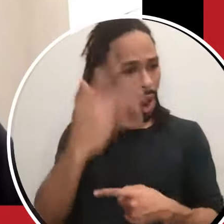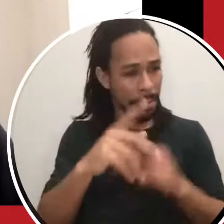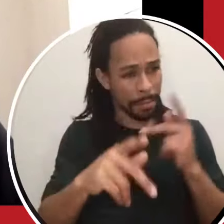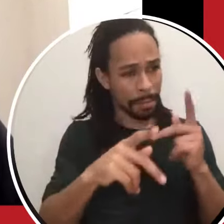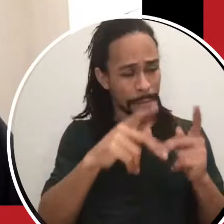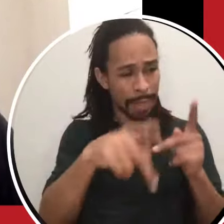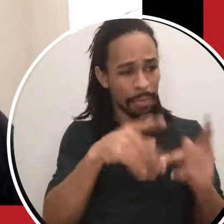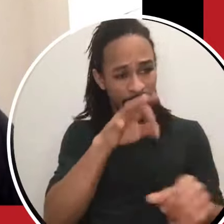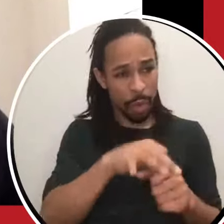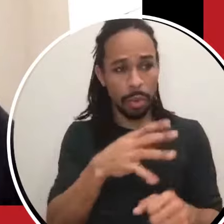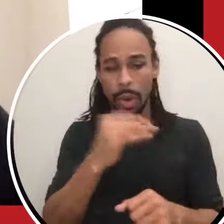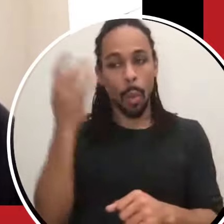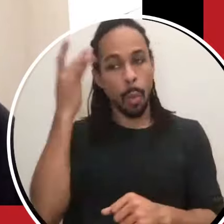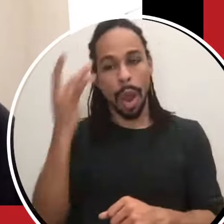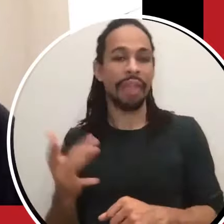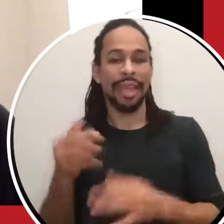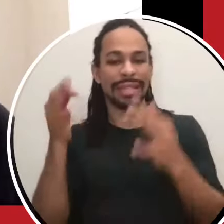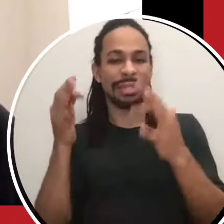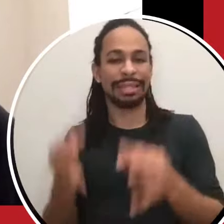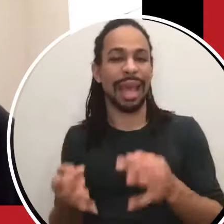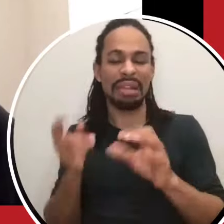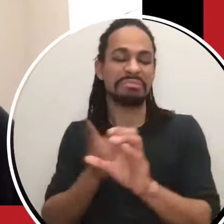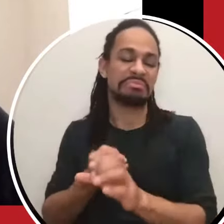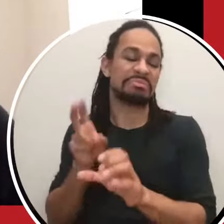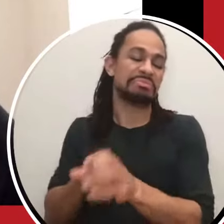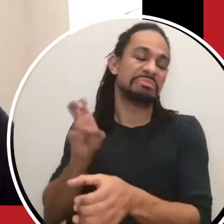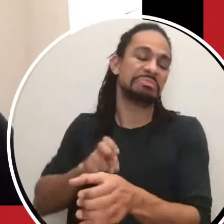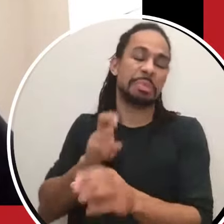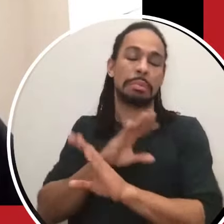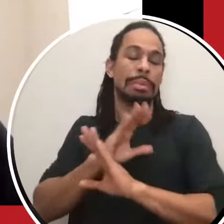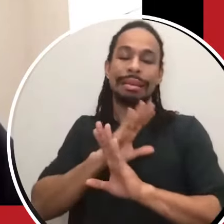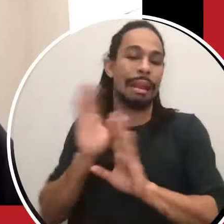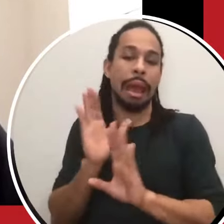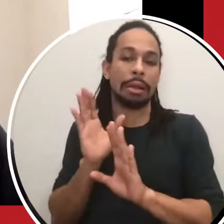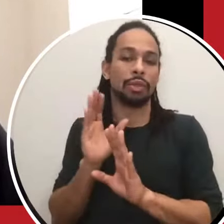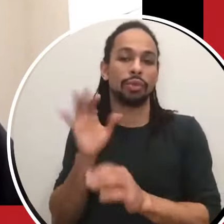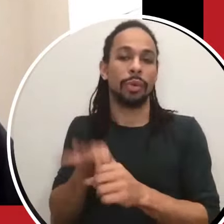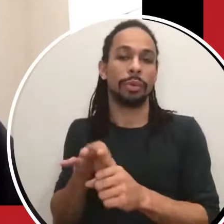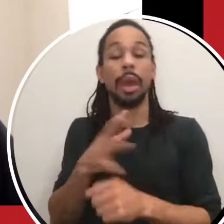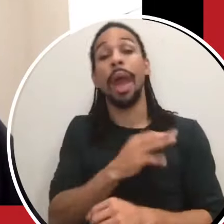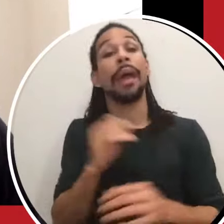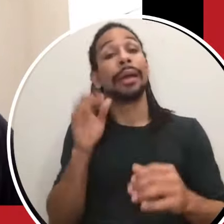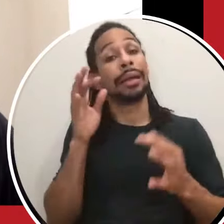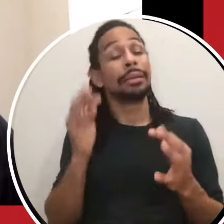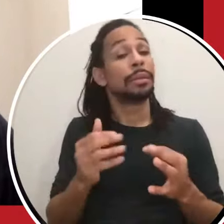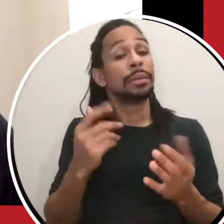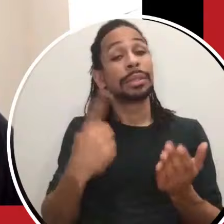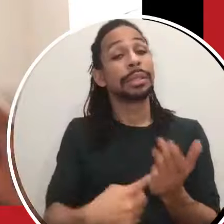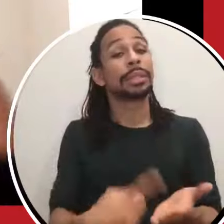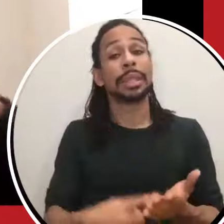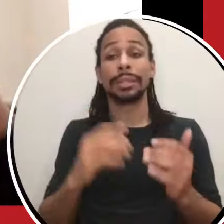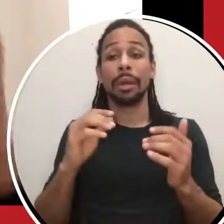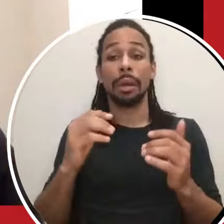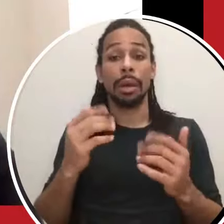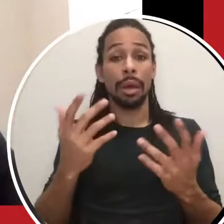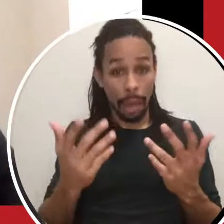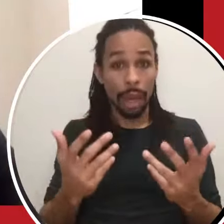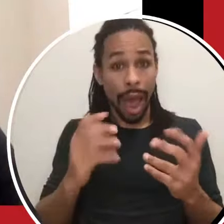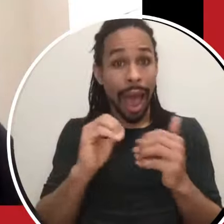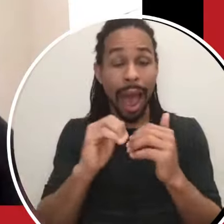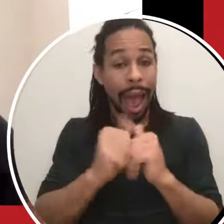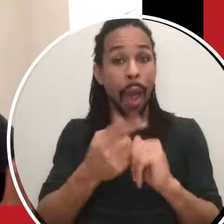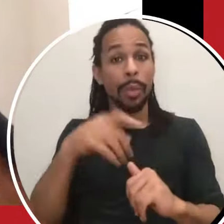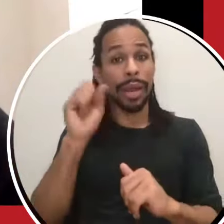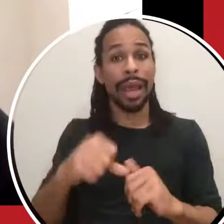to be talking about how more folks can vote, right? I think there's a question about how they vote and literally